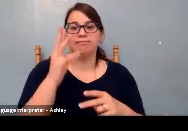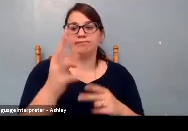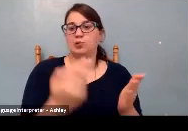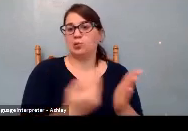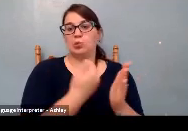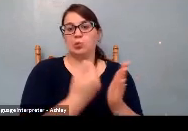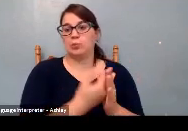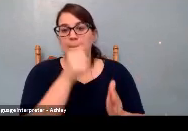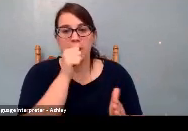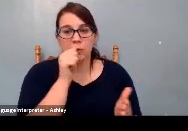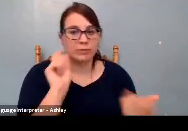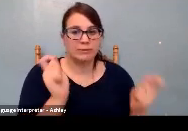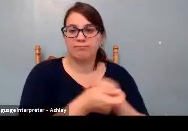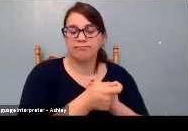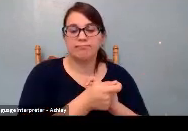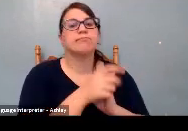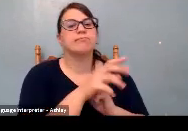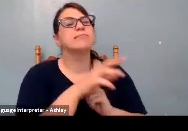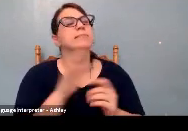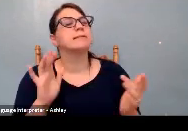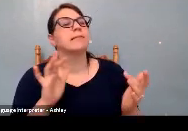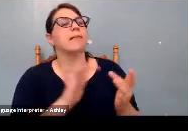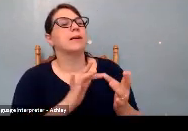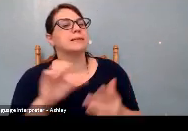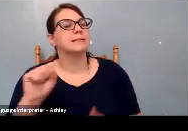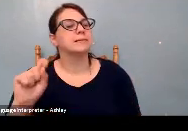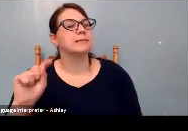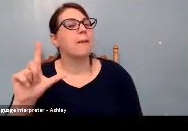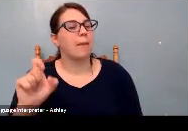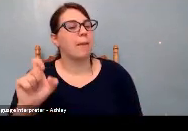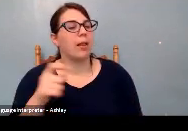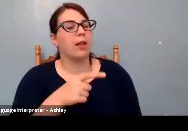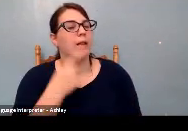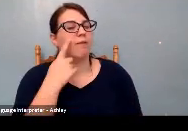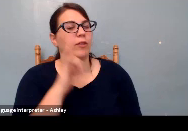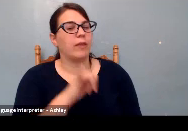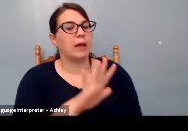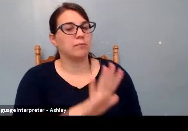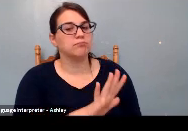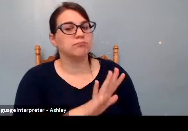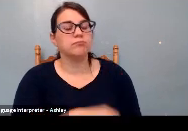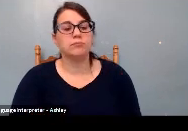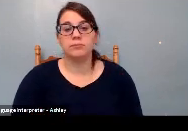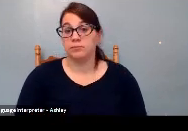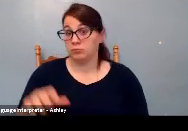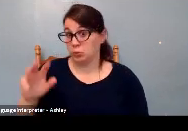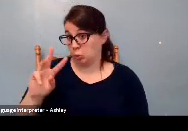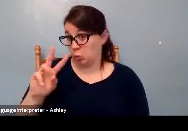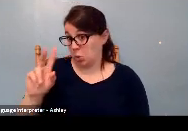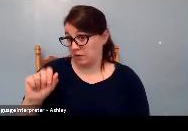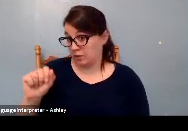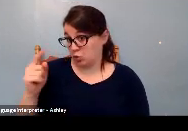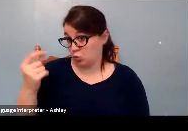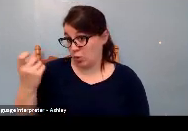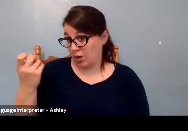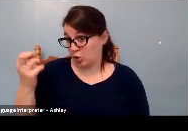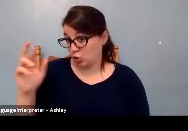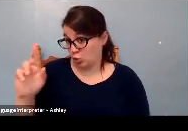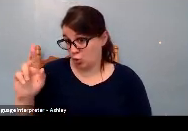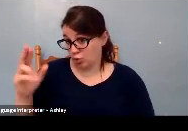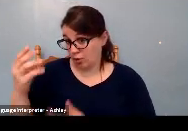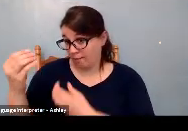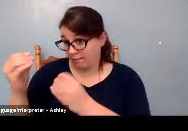good examples of reaching out to the Stable customer service line. West Virginia Treasurer's Office, that number